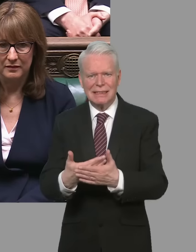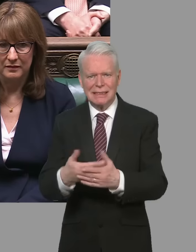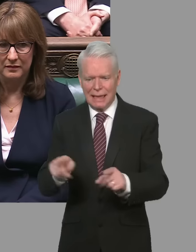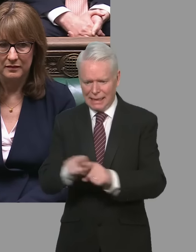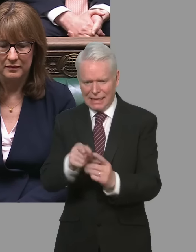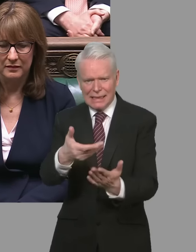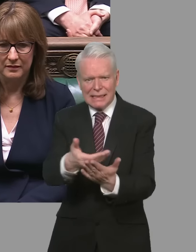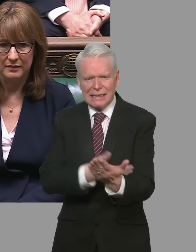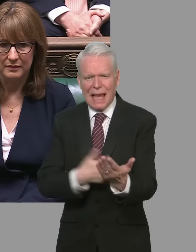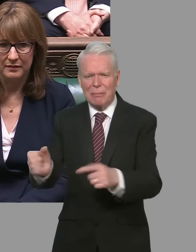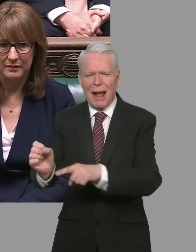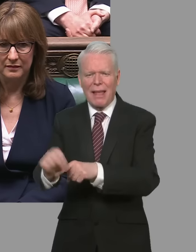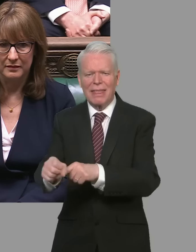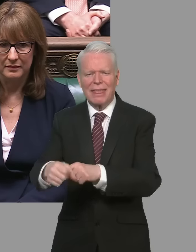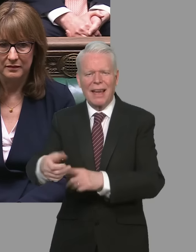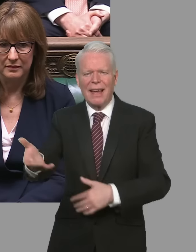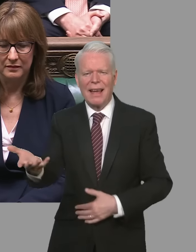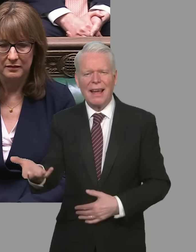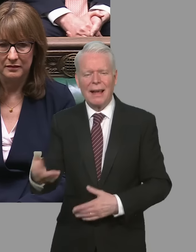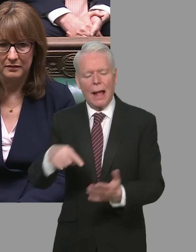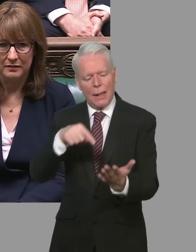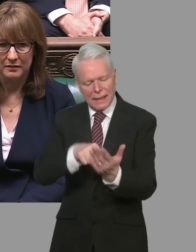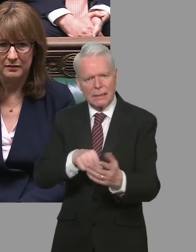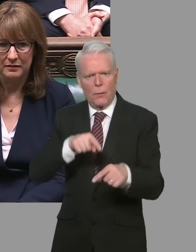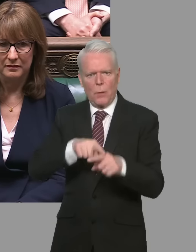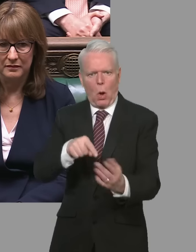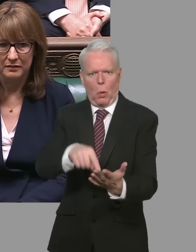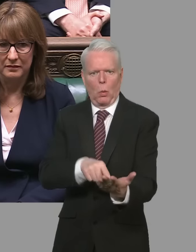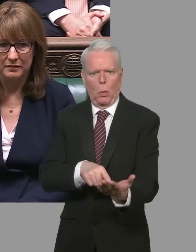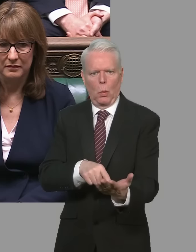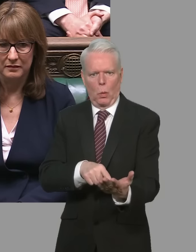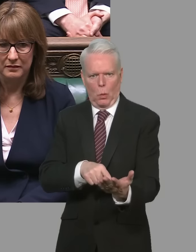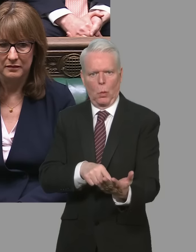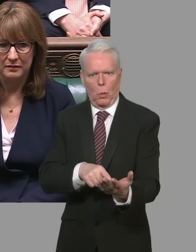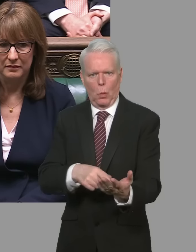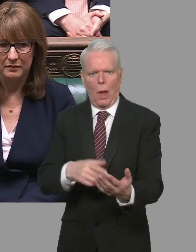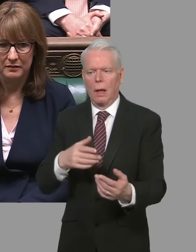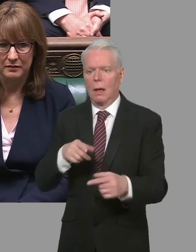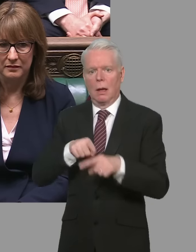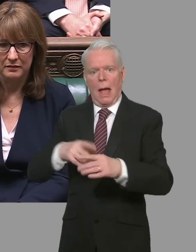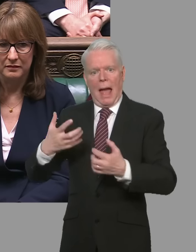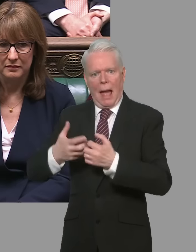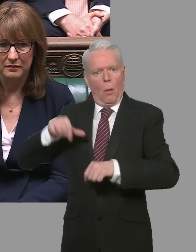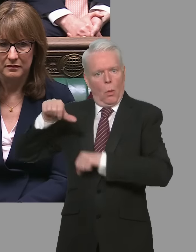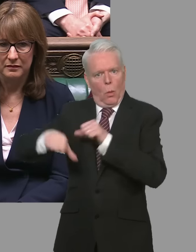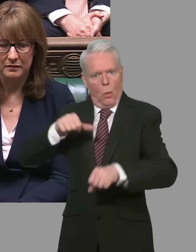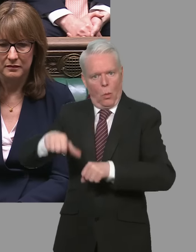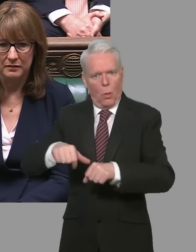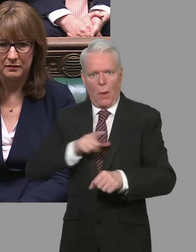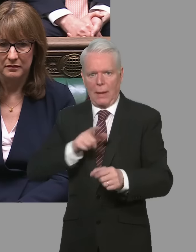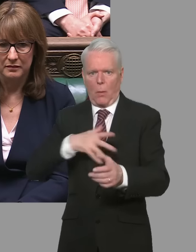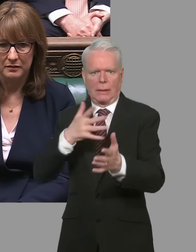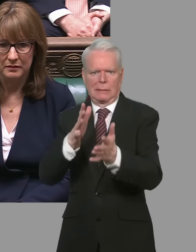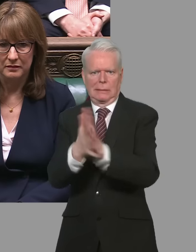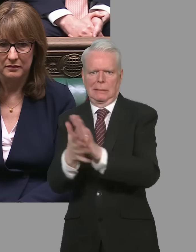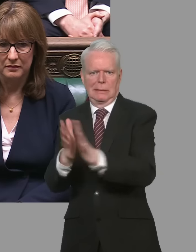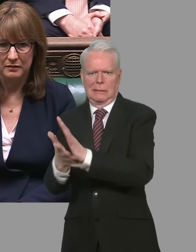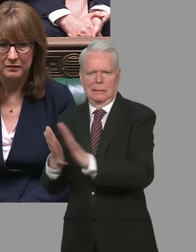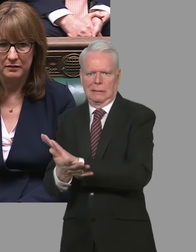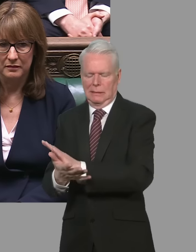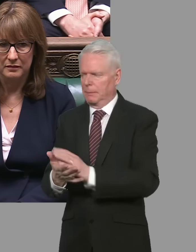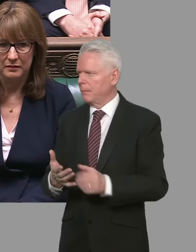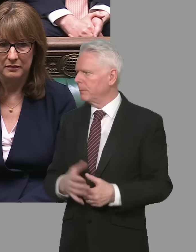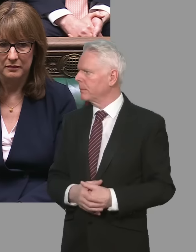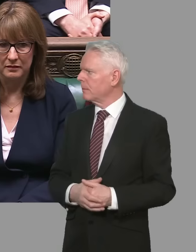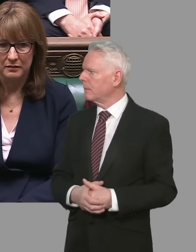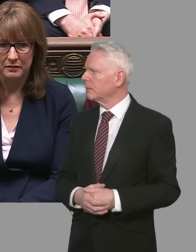Speaker, let's be clear. When Russia invaded Ukraine, energy prices doubled. The 12-day war, oil prices hit £100 a